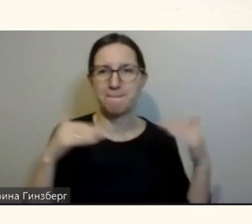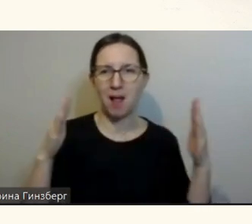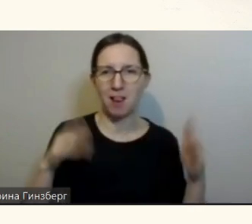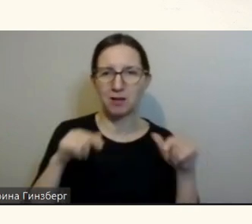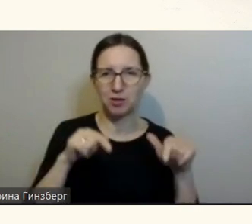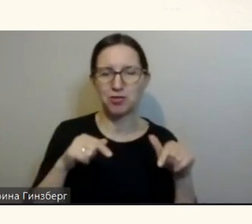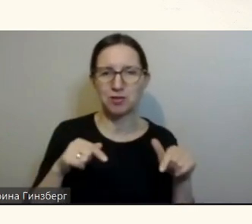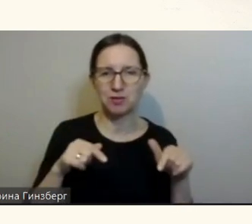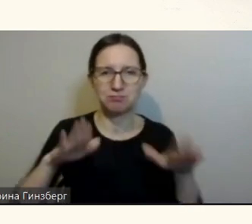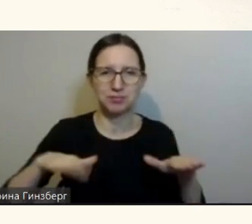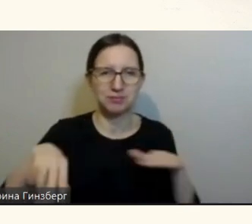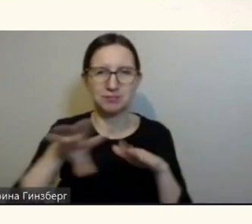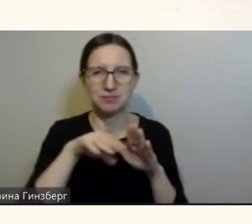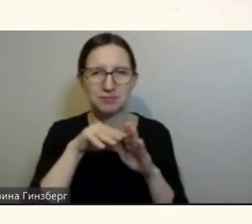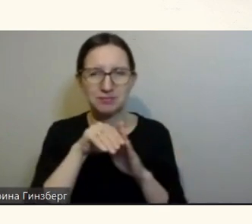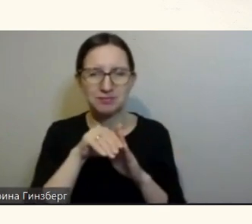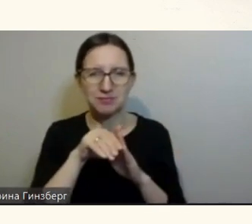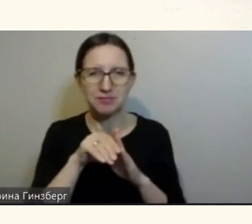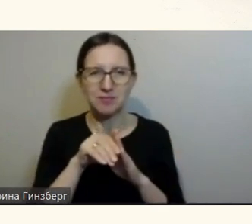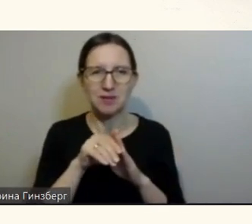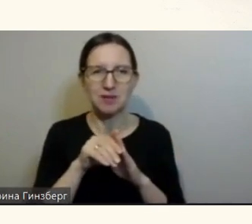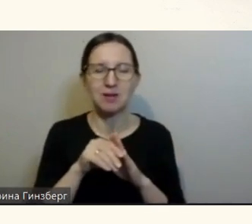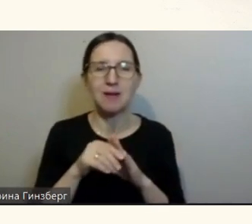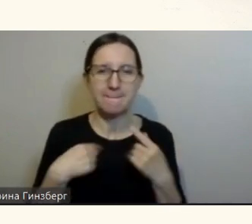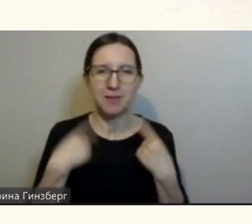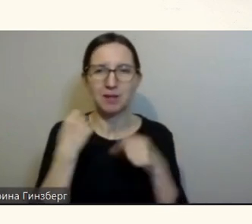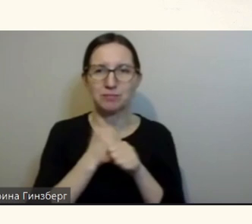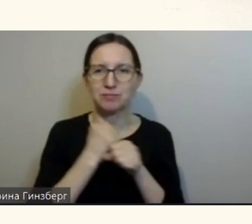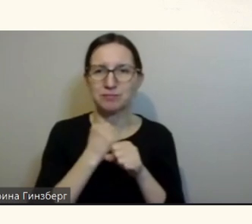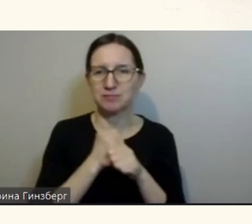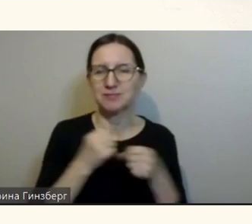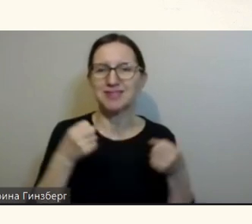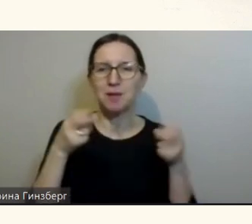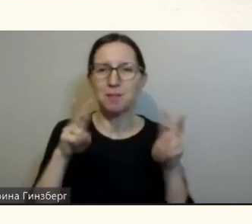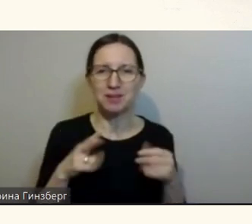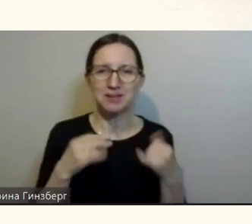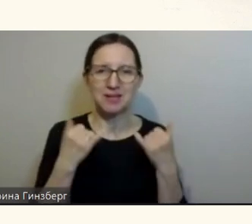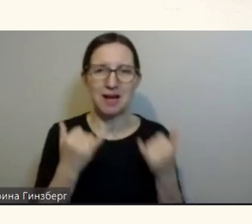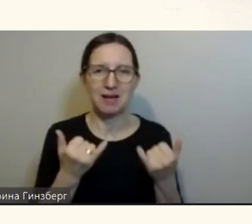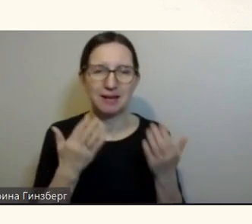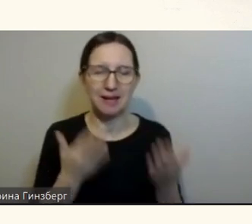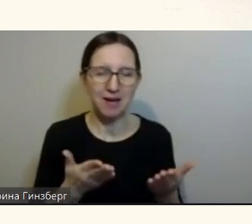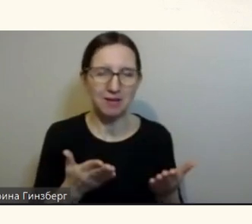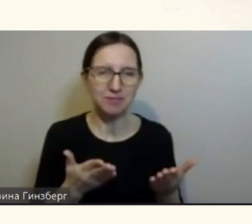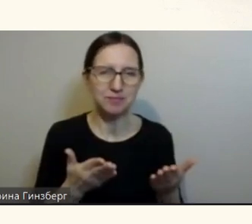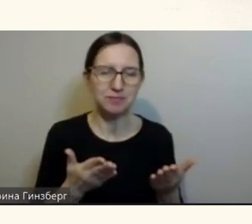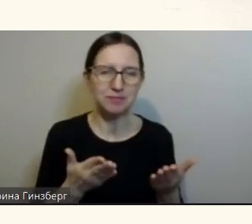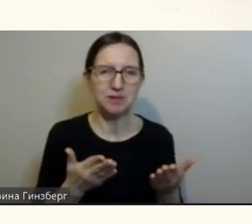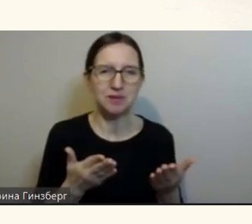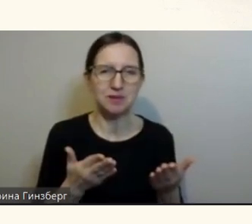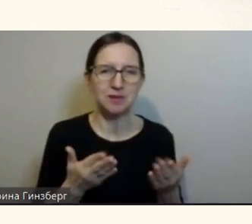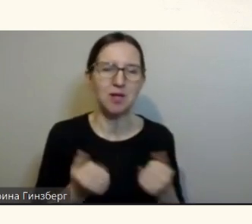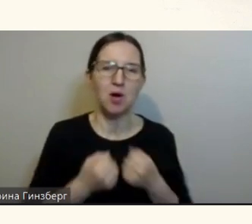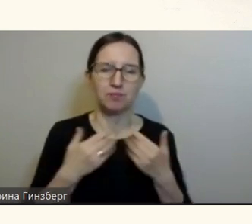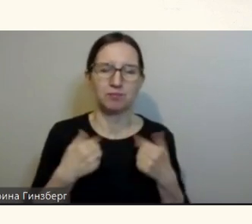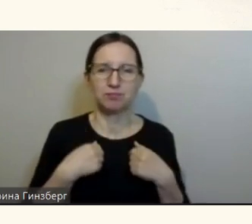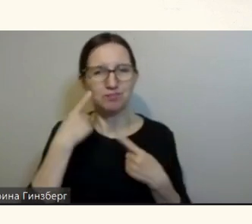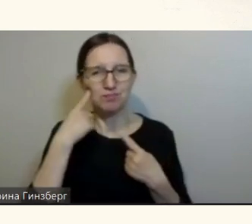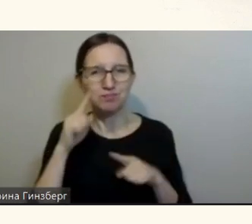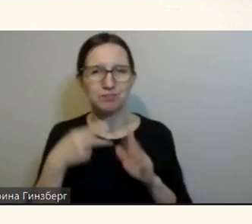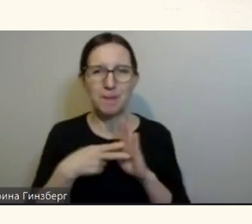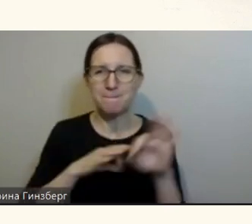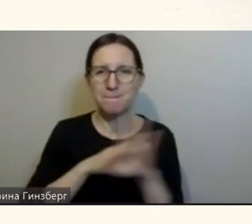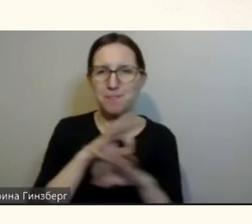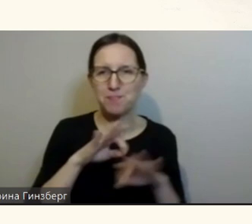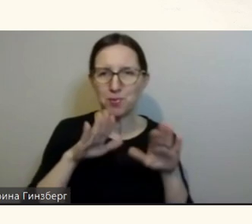quite a large project, but we also recorded there the encounter and walking on the edge. So, you know, we have places where